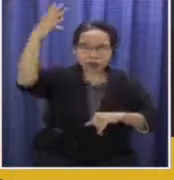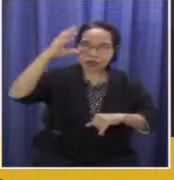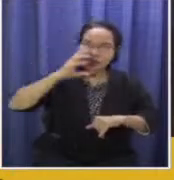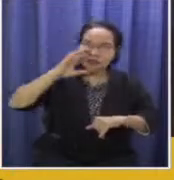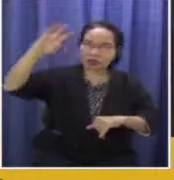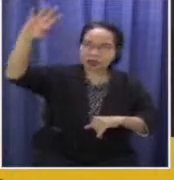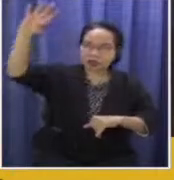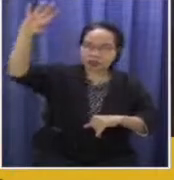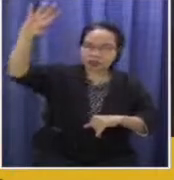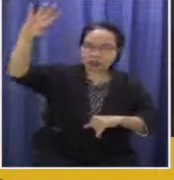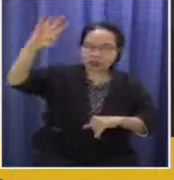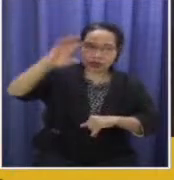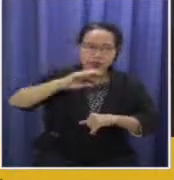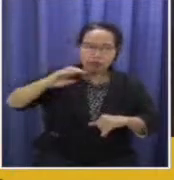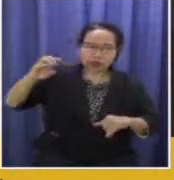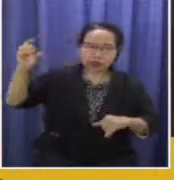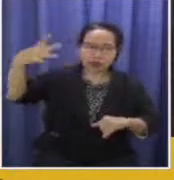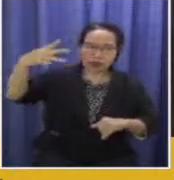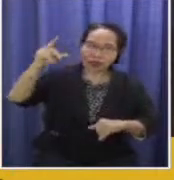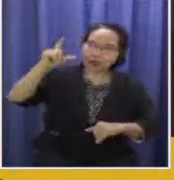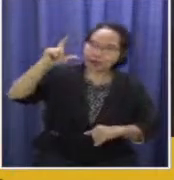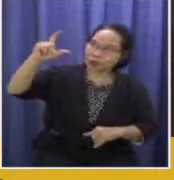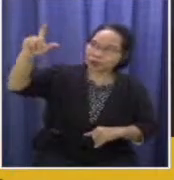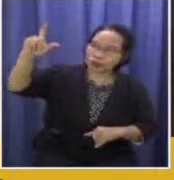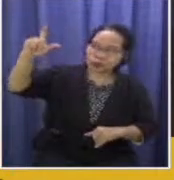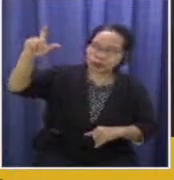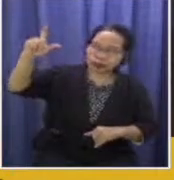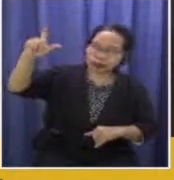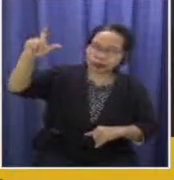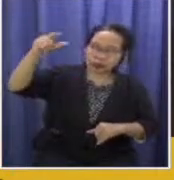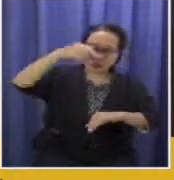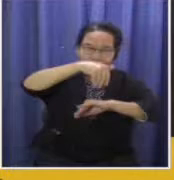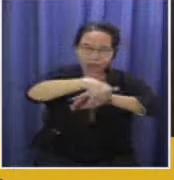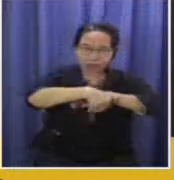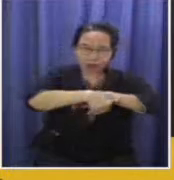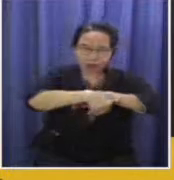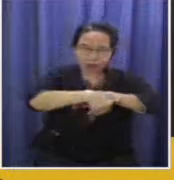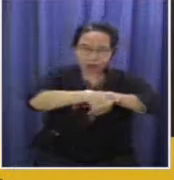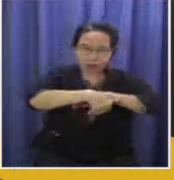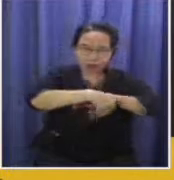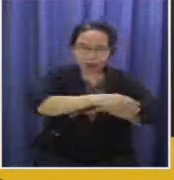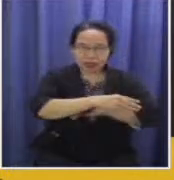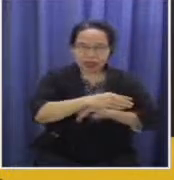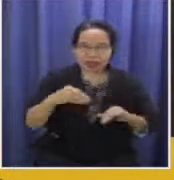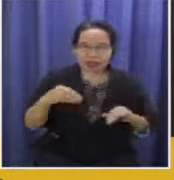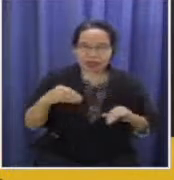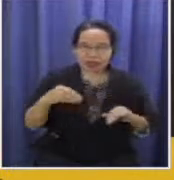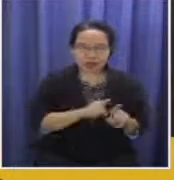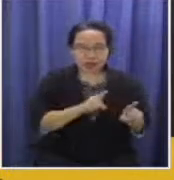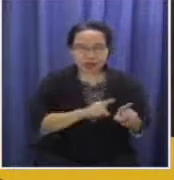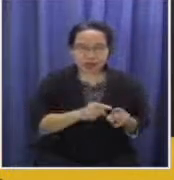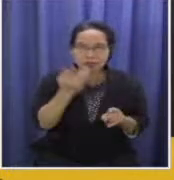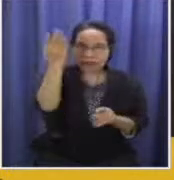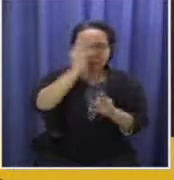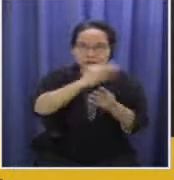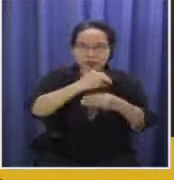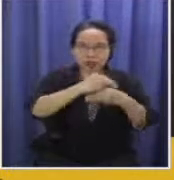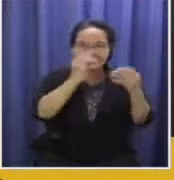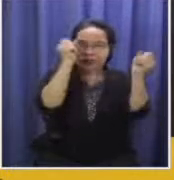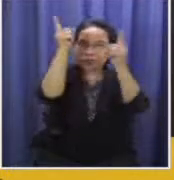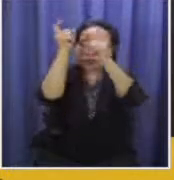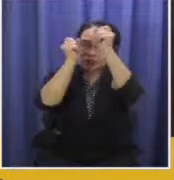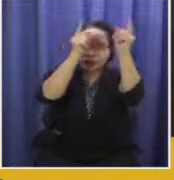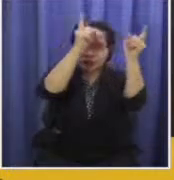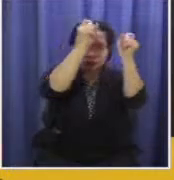sun and the light of the moon in the night, and He made the stars